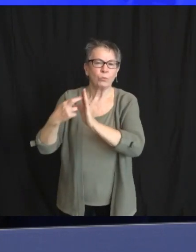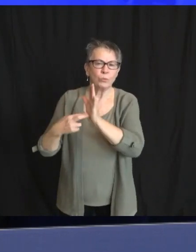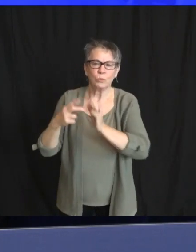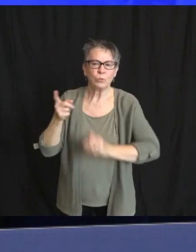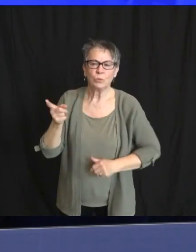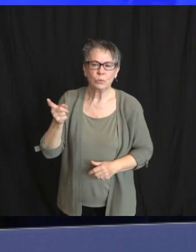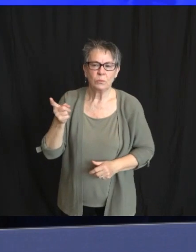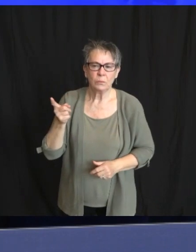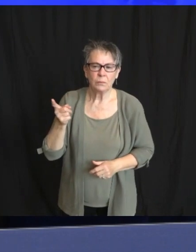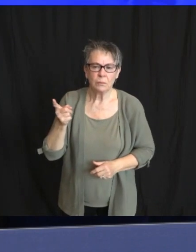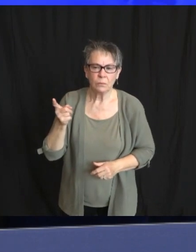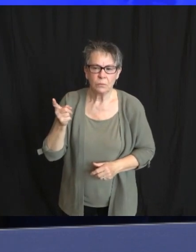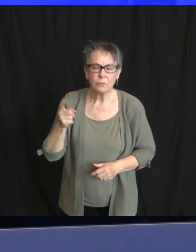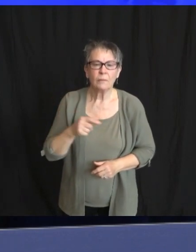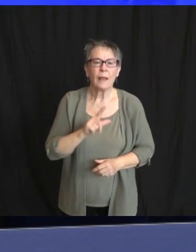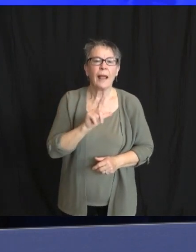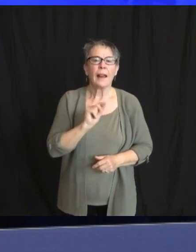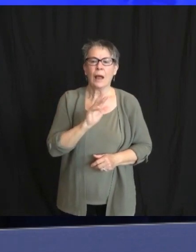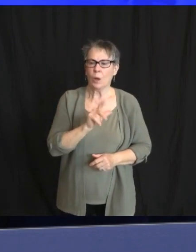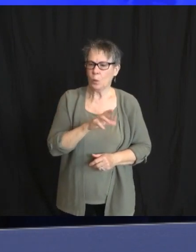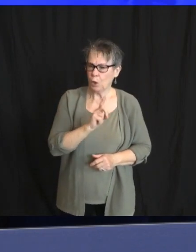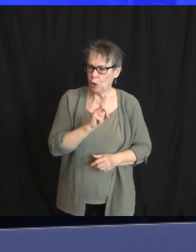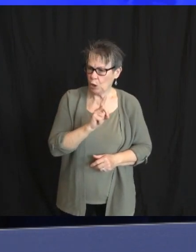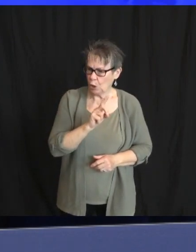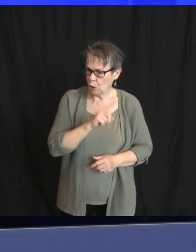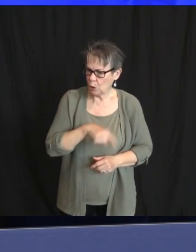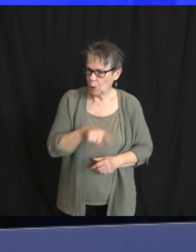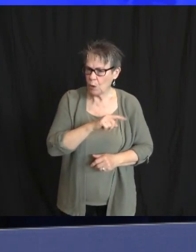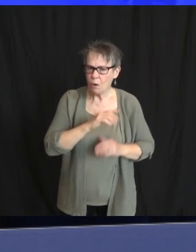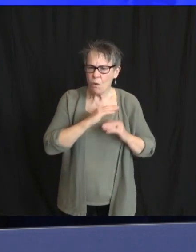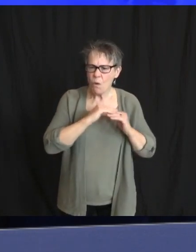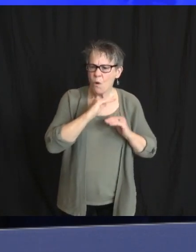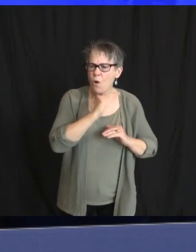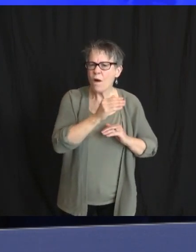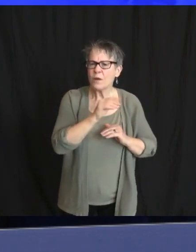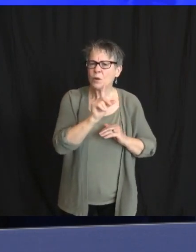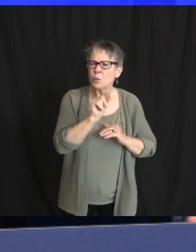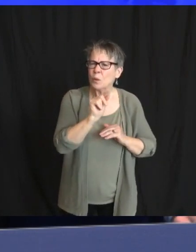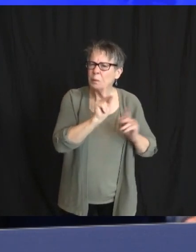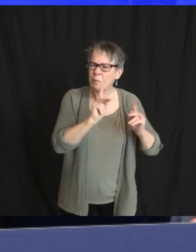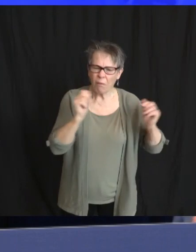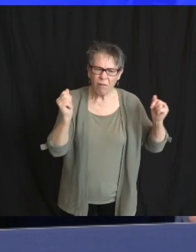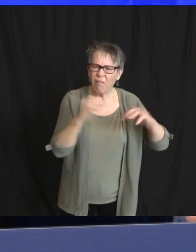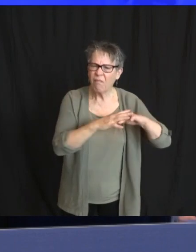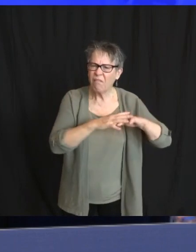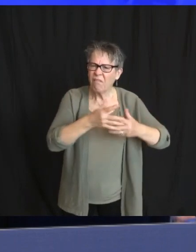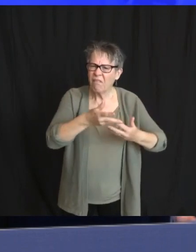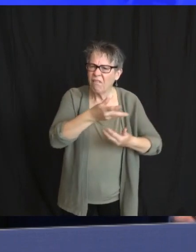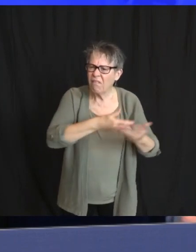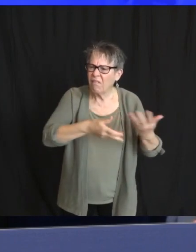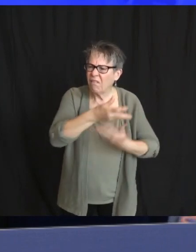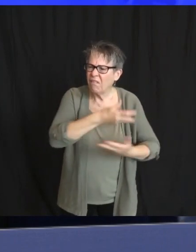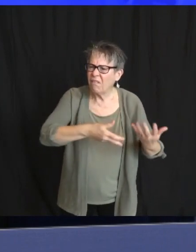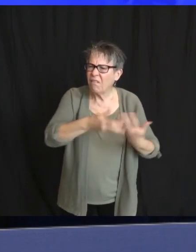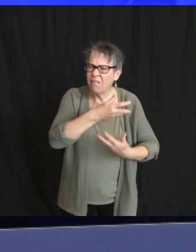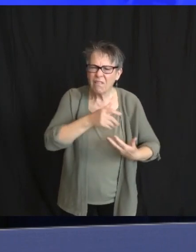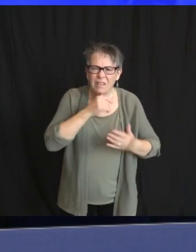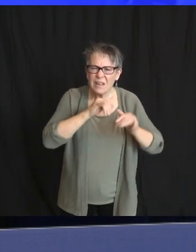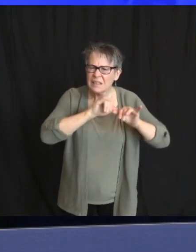was cited, had over 20 people gathering in front of a residence there. Also, in